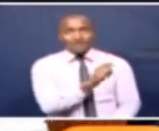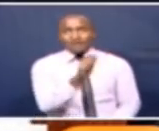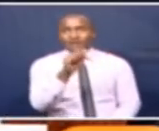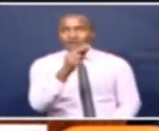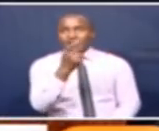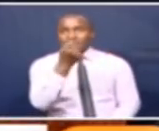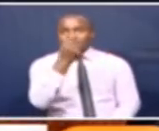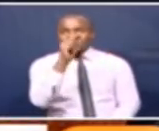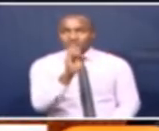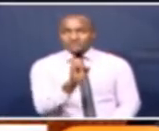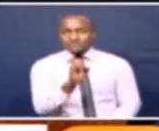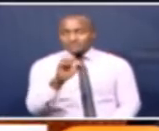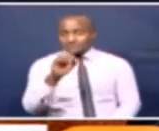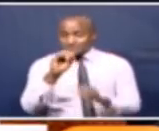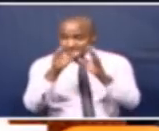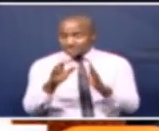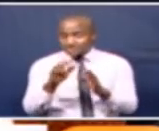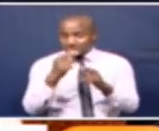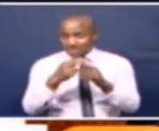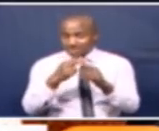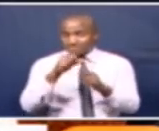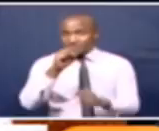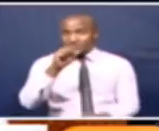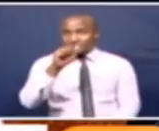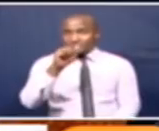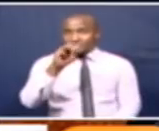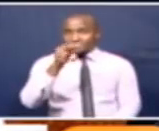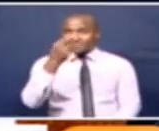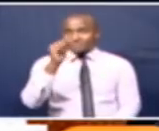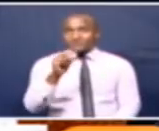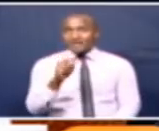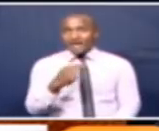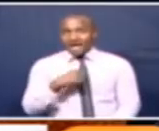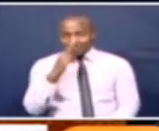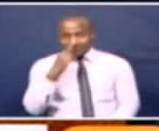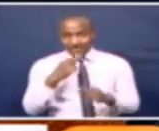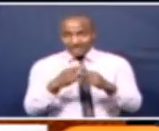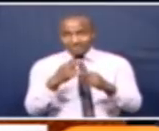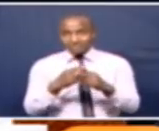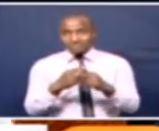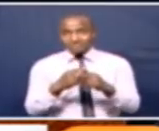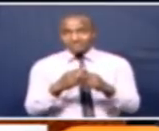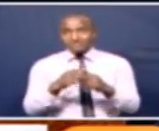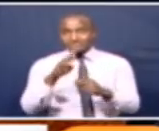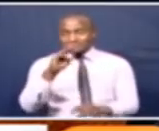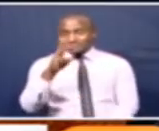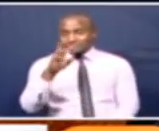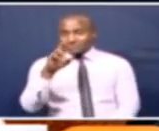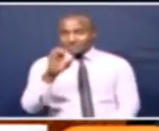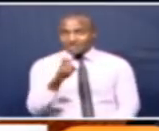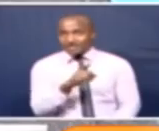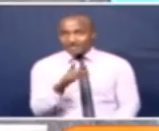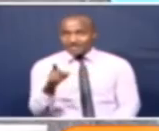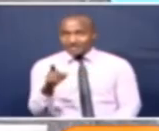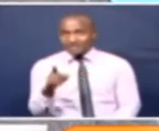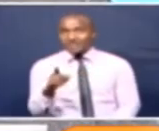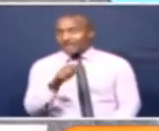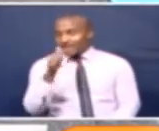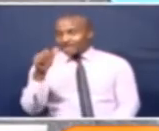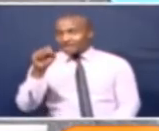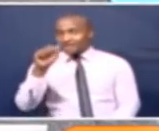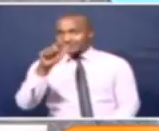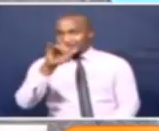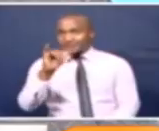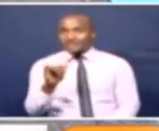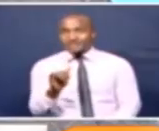Manyengo, Teacher Samson. They had nicknames. Teacher Bwire, Mr. Salim. They had,